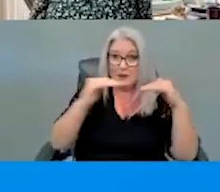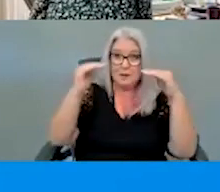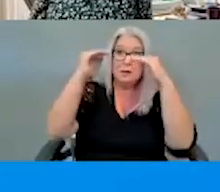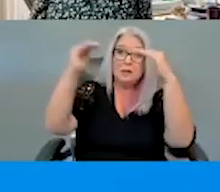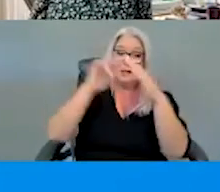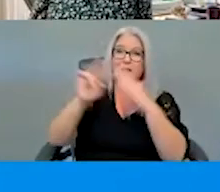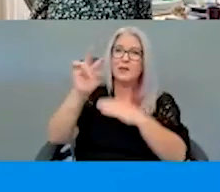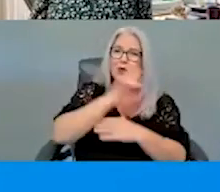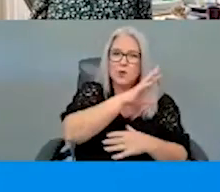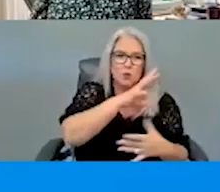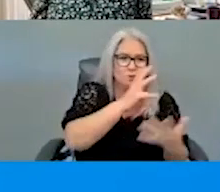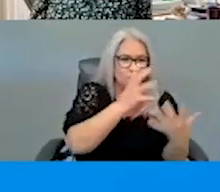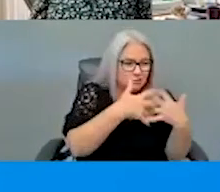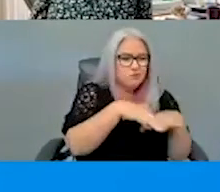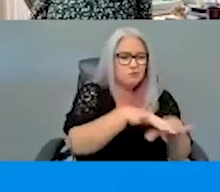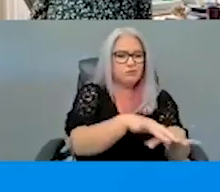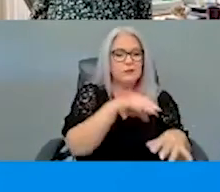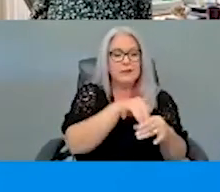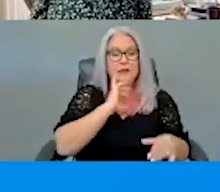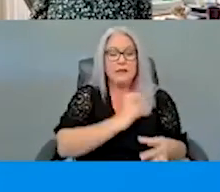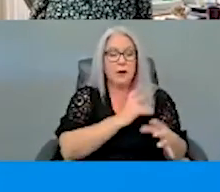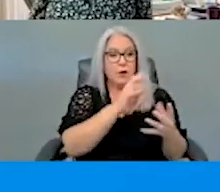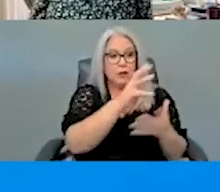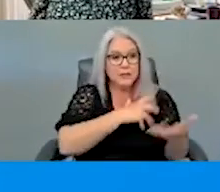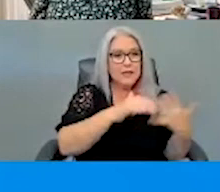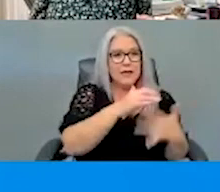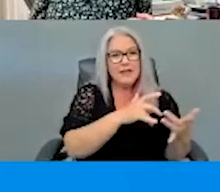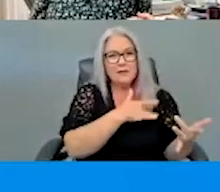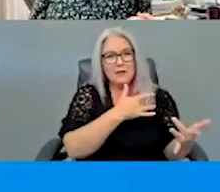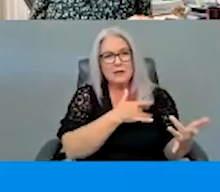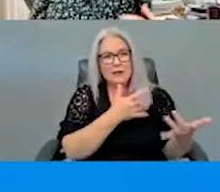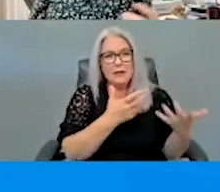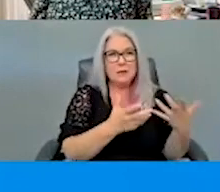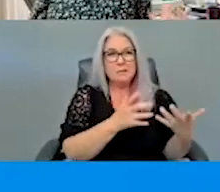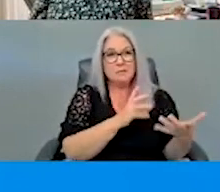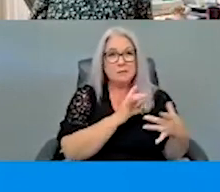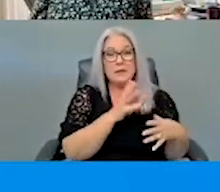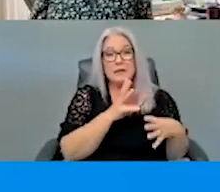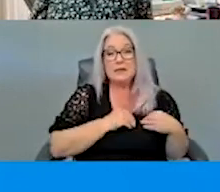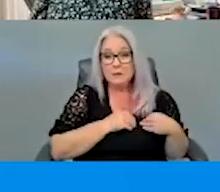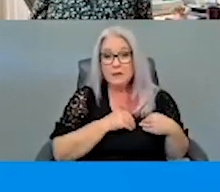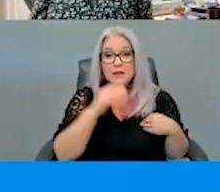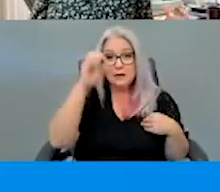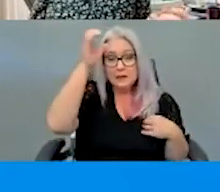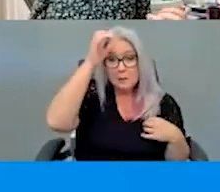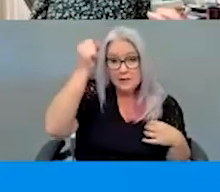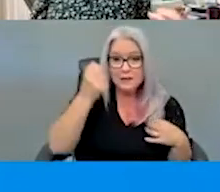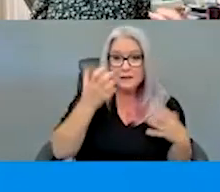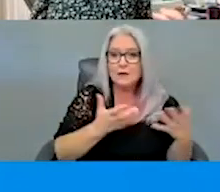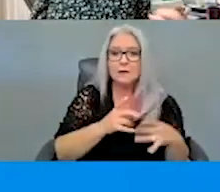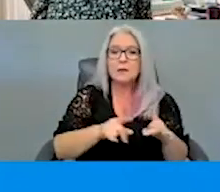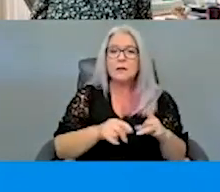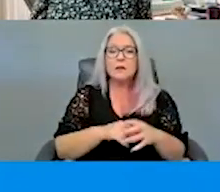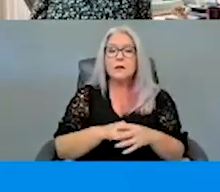that sometimes they're even just accepted as common sense. So, unfortunately, when we look at studies